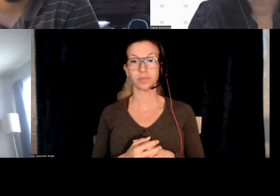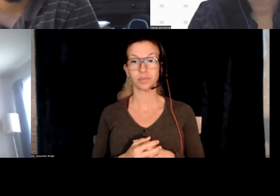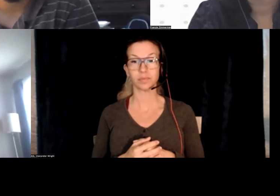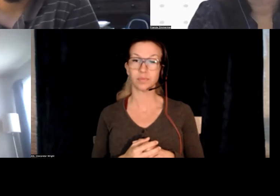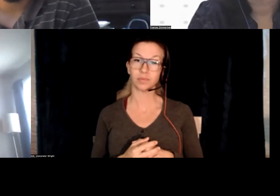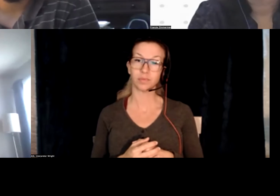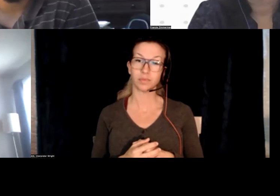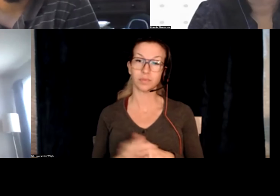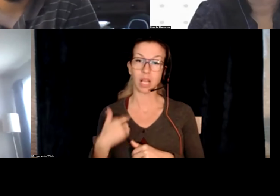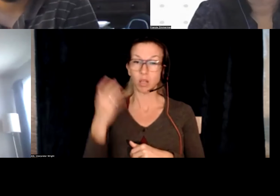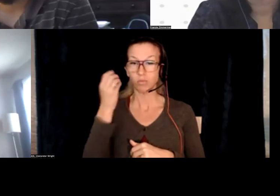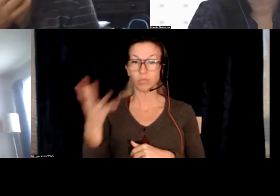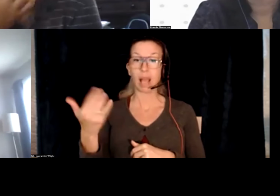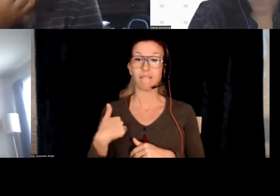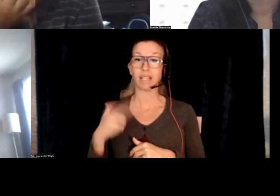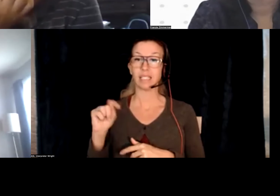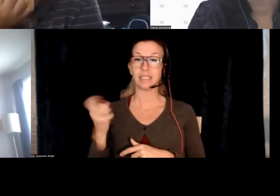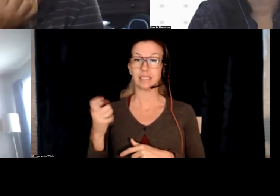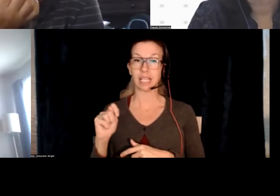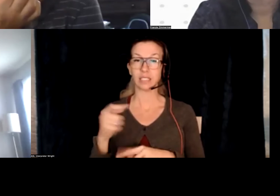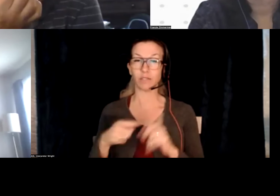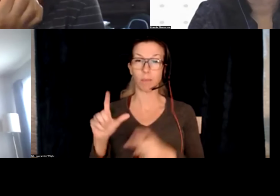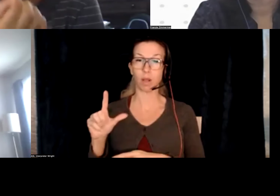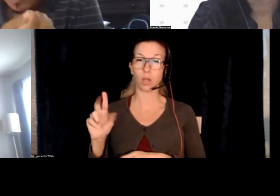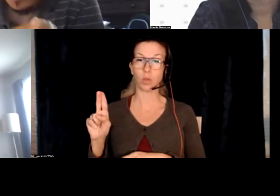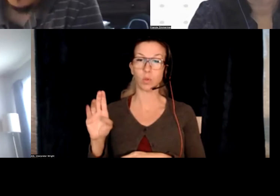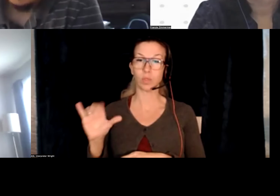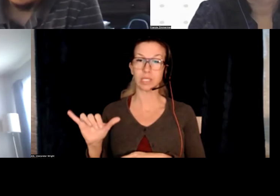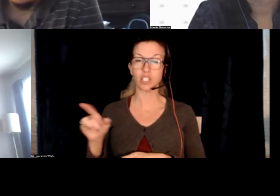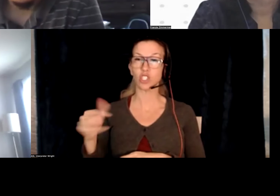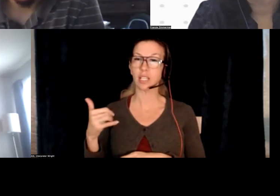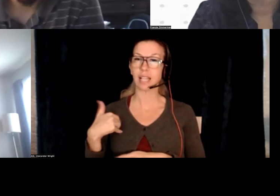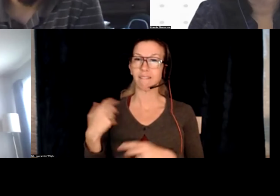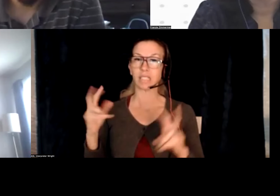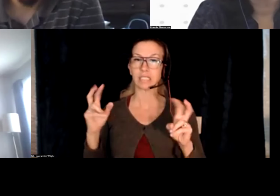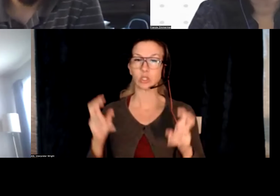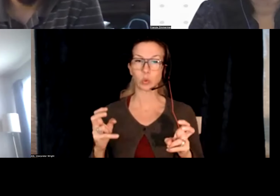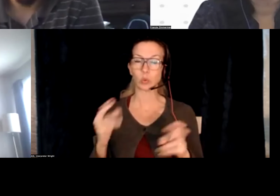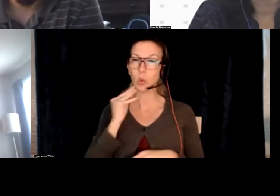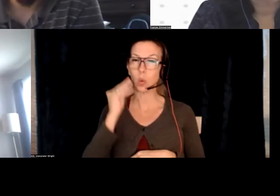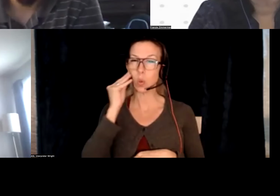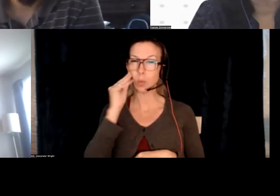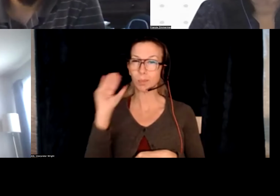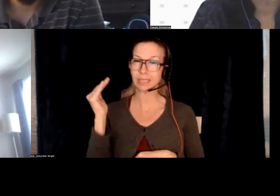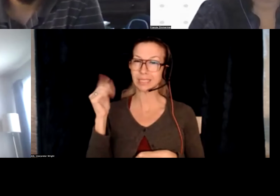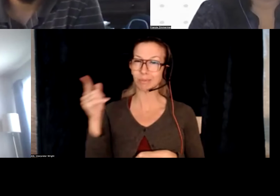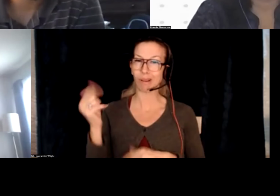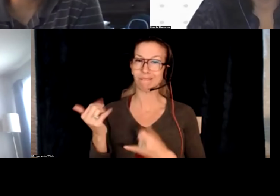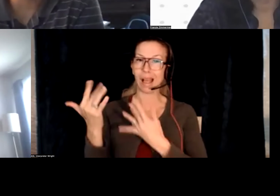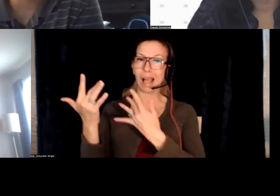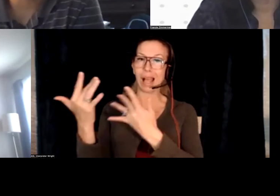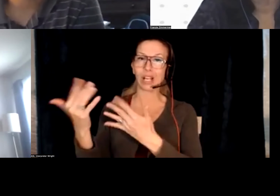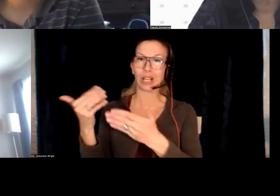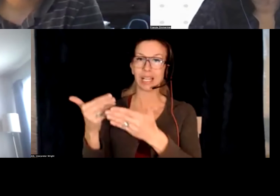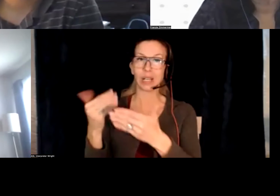from Lucy, and she's having some issues at her home. It looks like there's a fire outside of her home. I'm